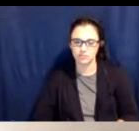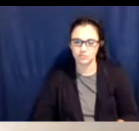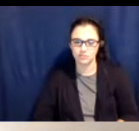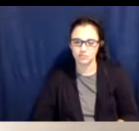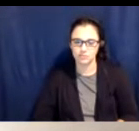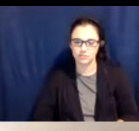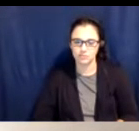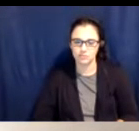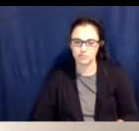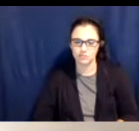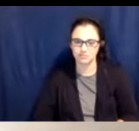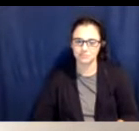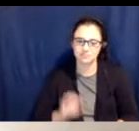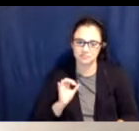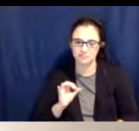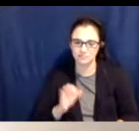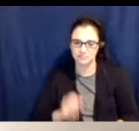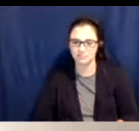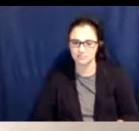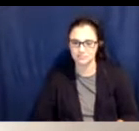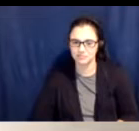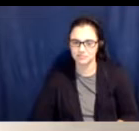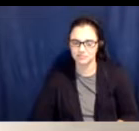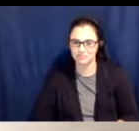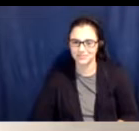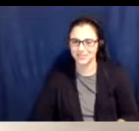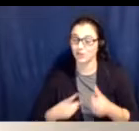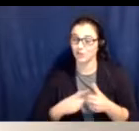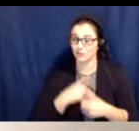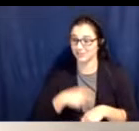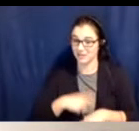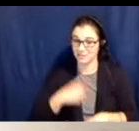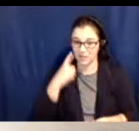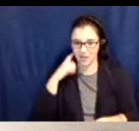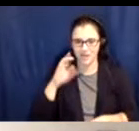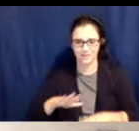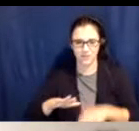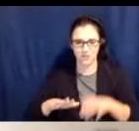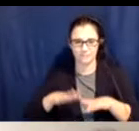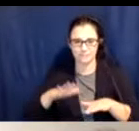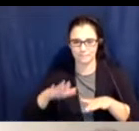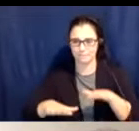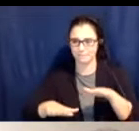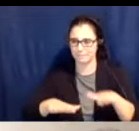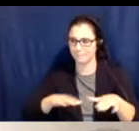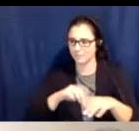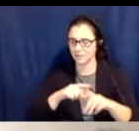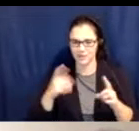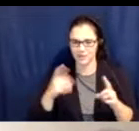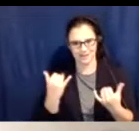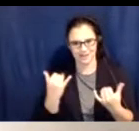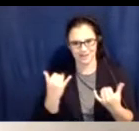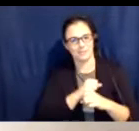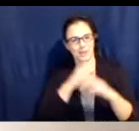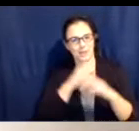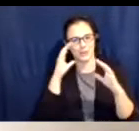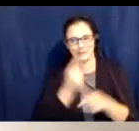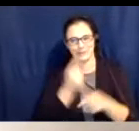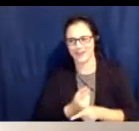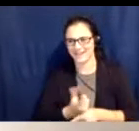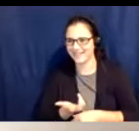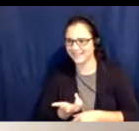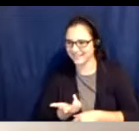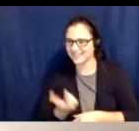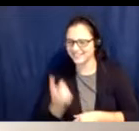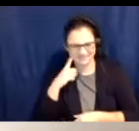Hmm. You know, at first I thought those were footsteps in the clouds, Yeah, but me those too. are balloons, aren't they? I think they're balloons.